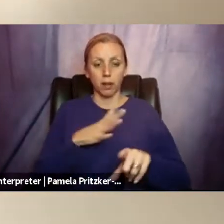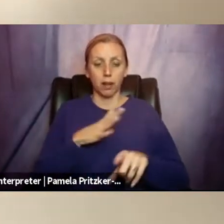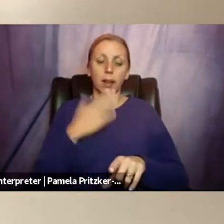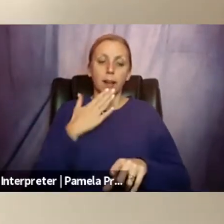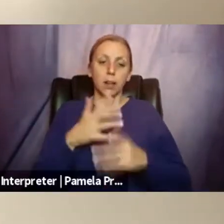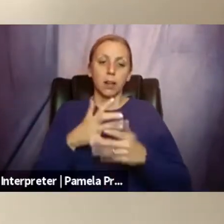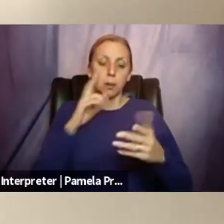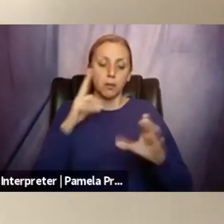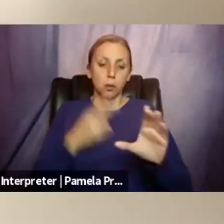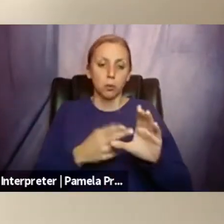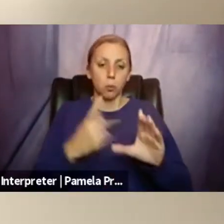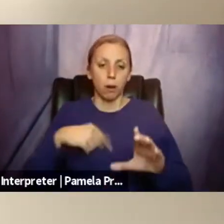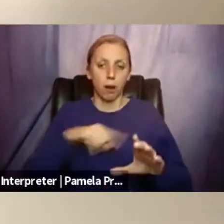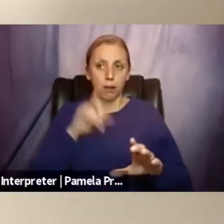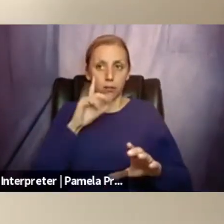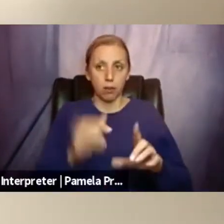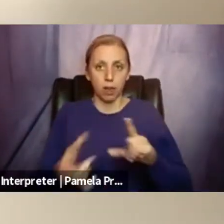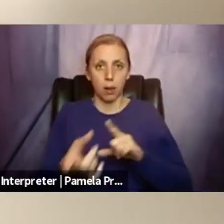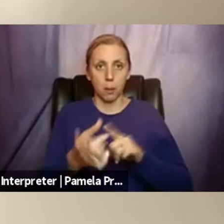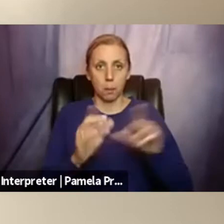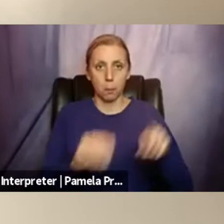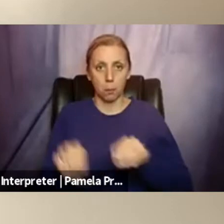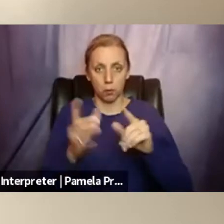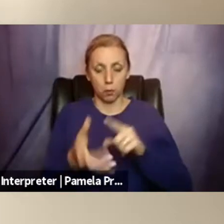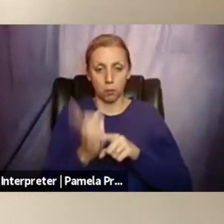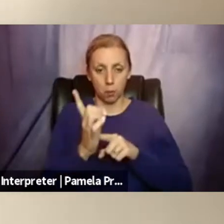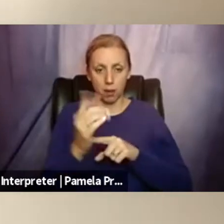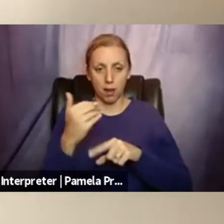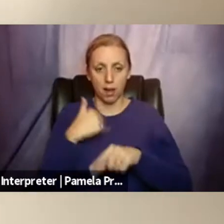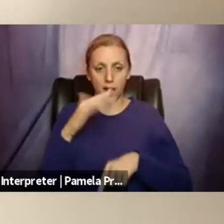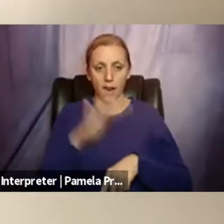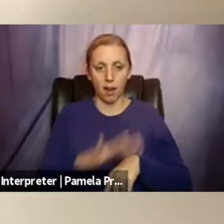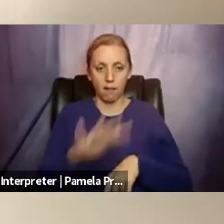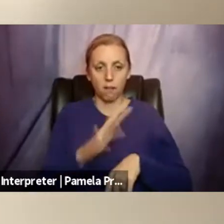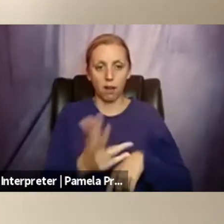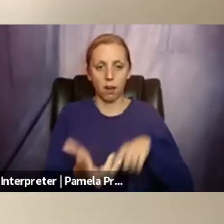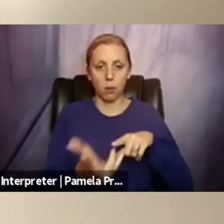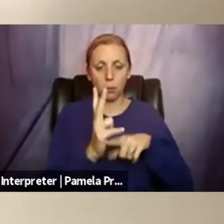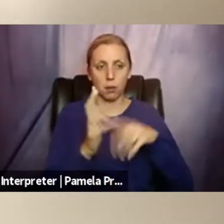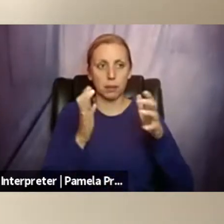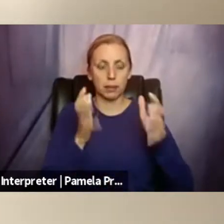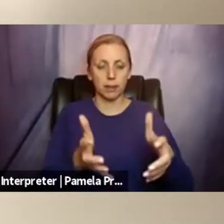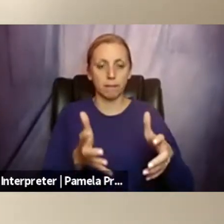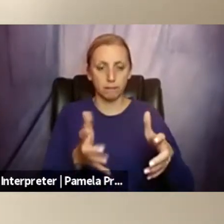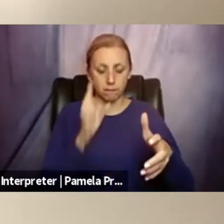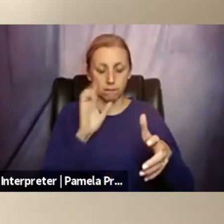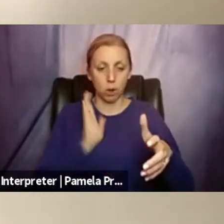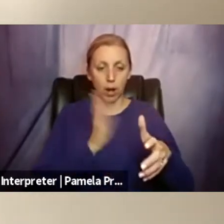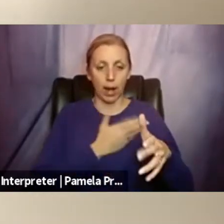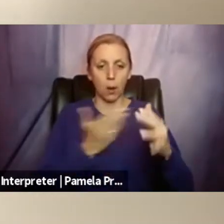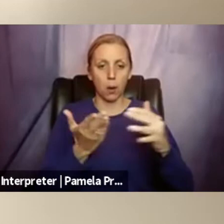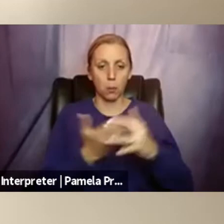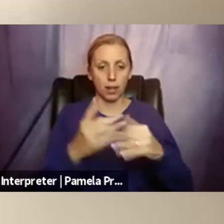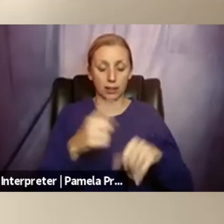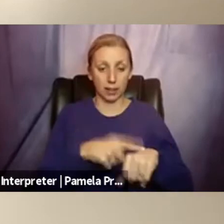for joining us in that movement moment. We have about 3 minutes left of our break time, so we'll come